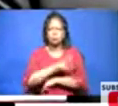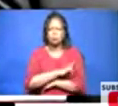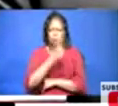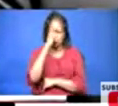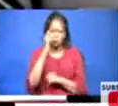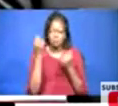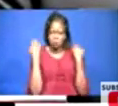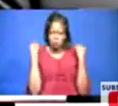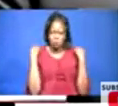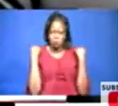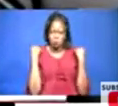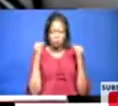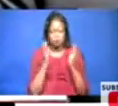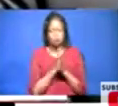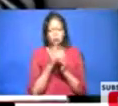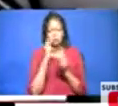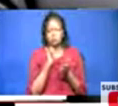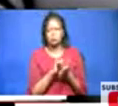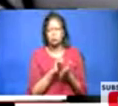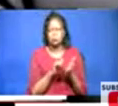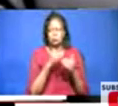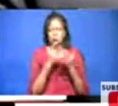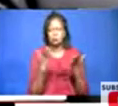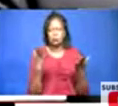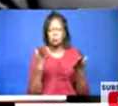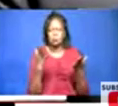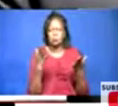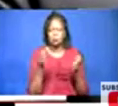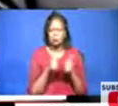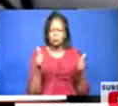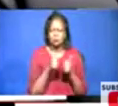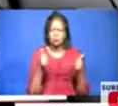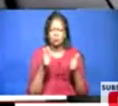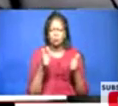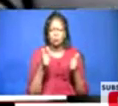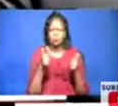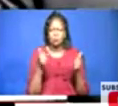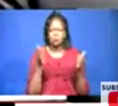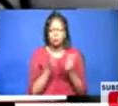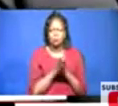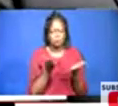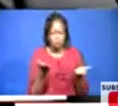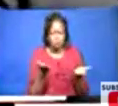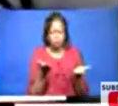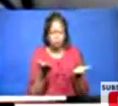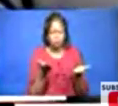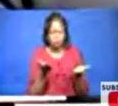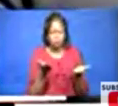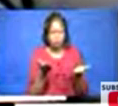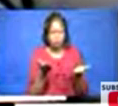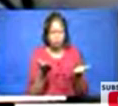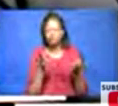rehearsals and checking that all the things are in place and inspect